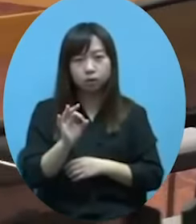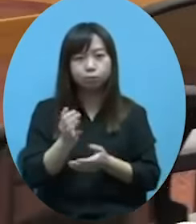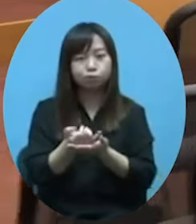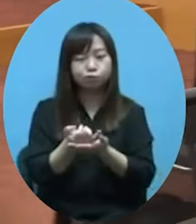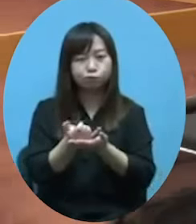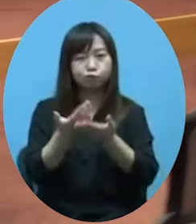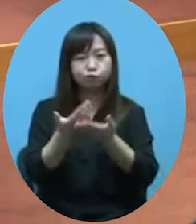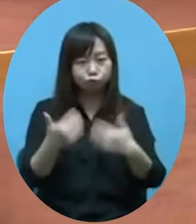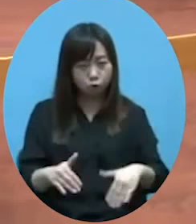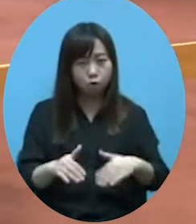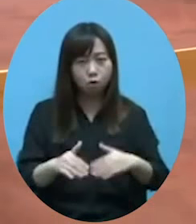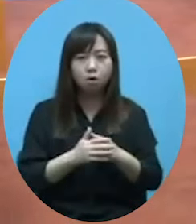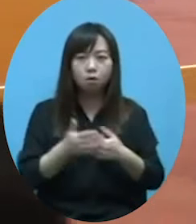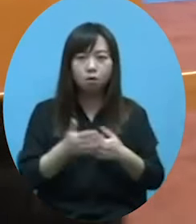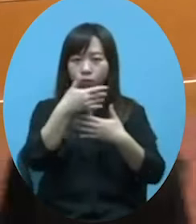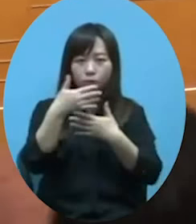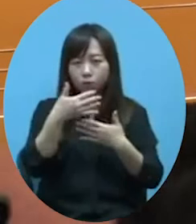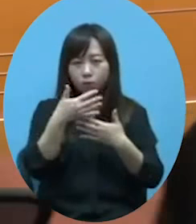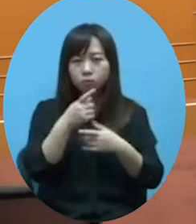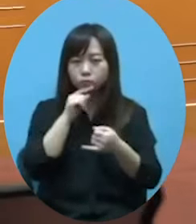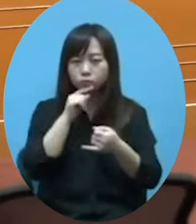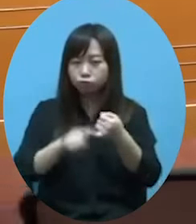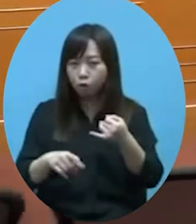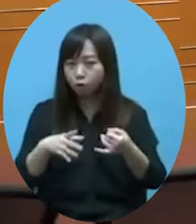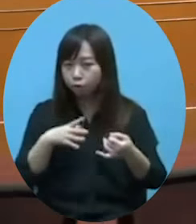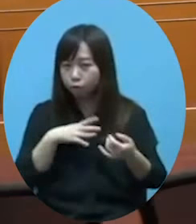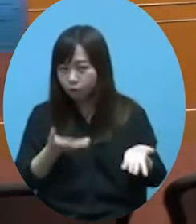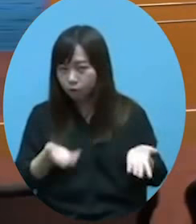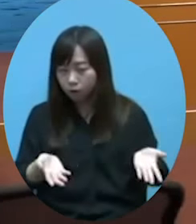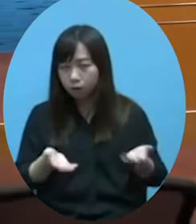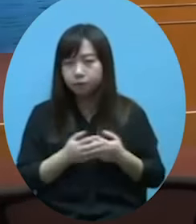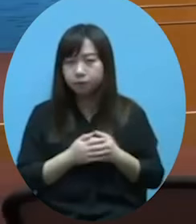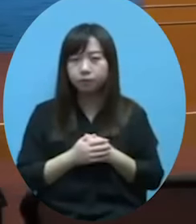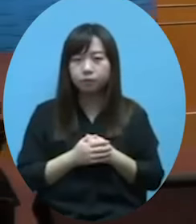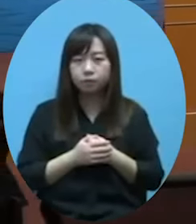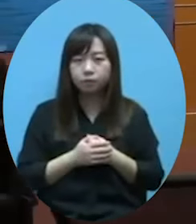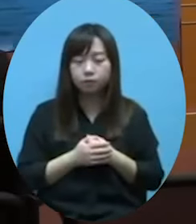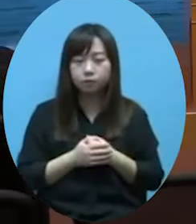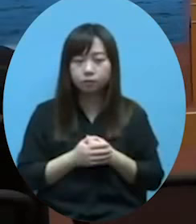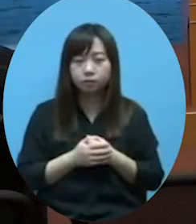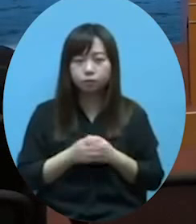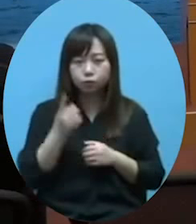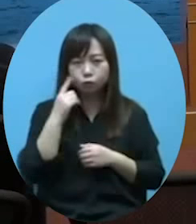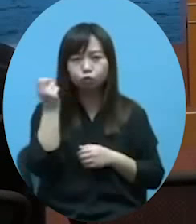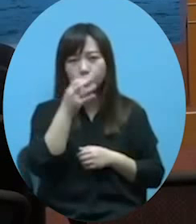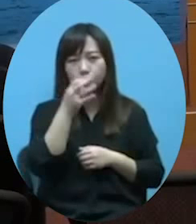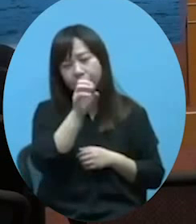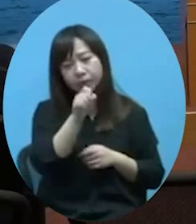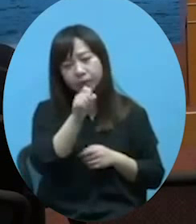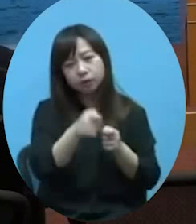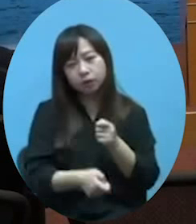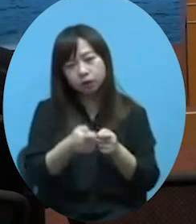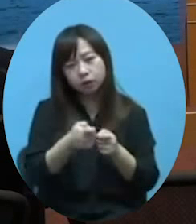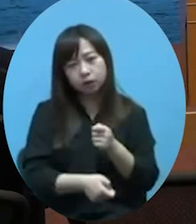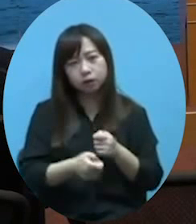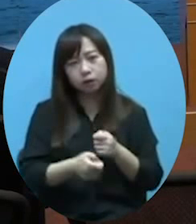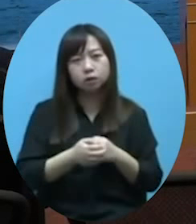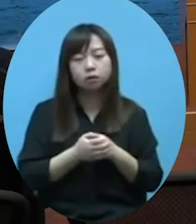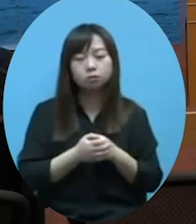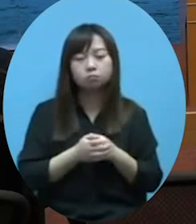results be readyand I would also like to ask a bit moreI mean under what kind of circumstances that a virus could be